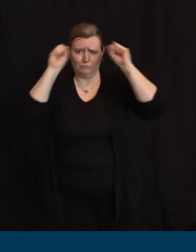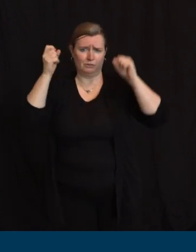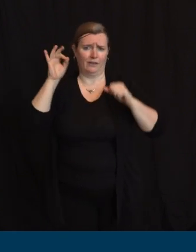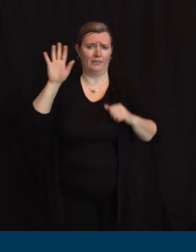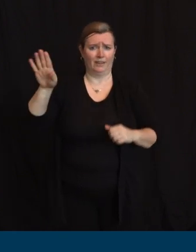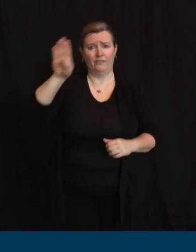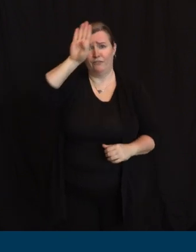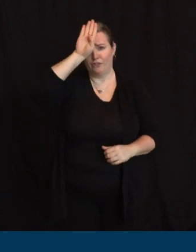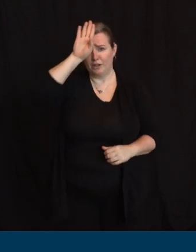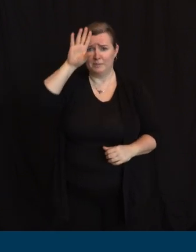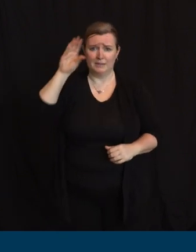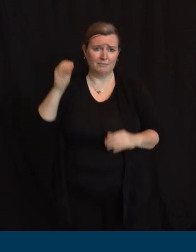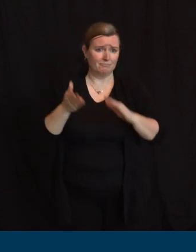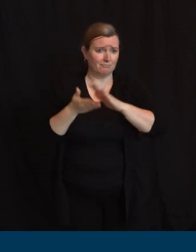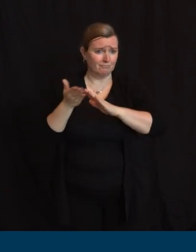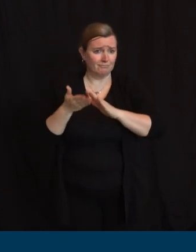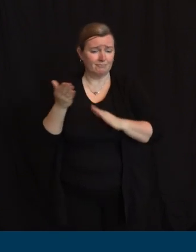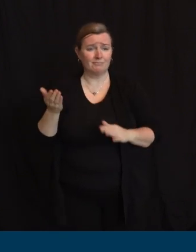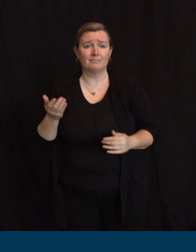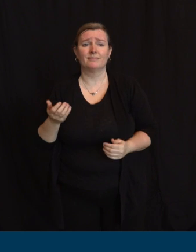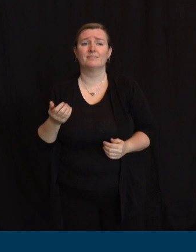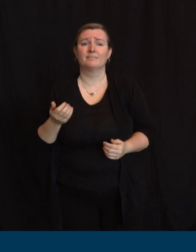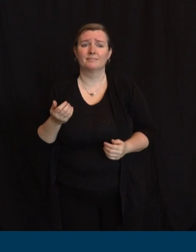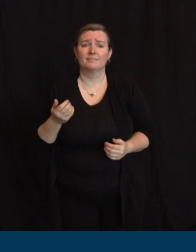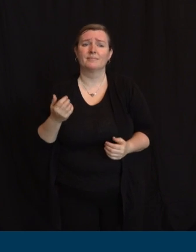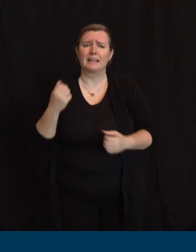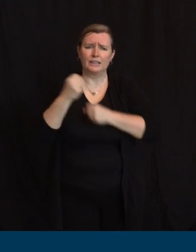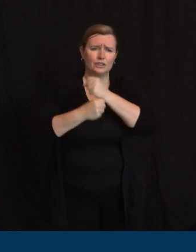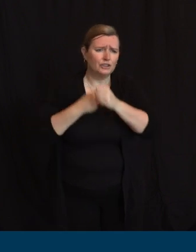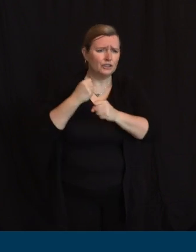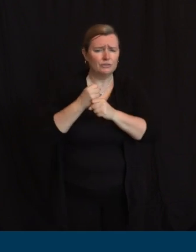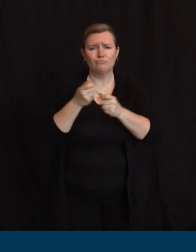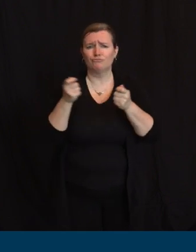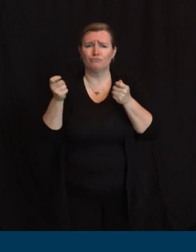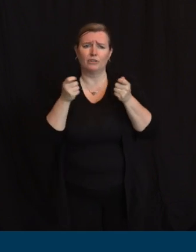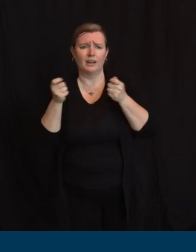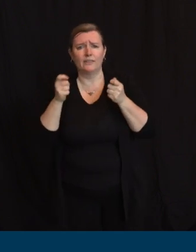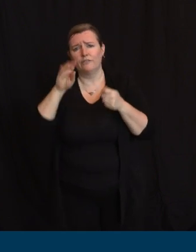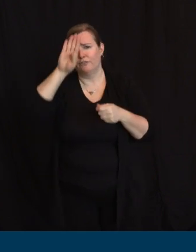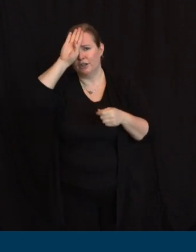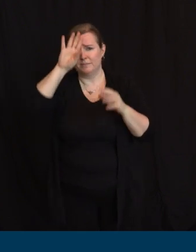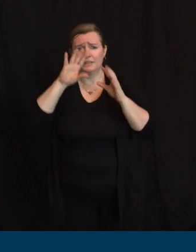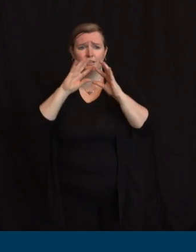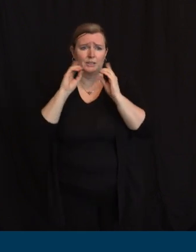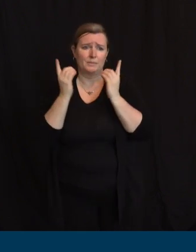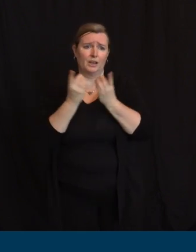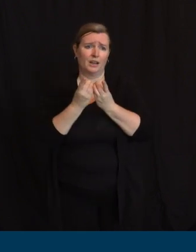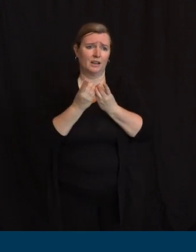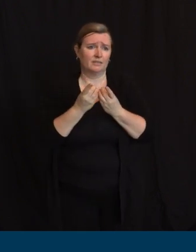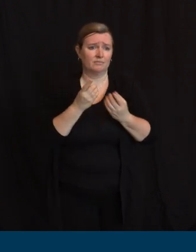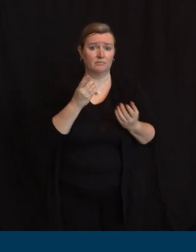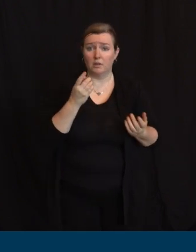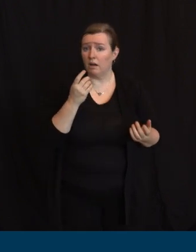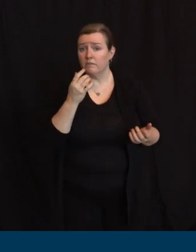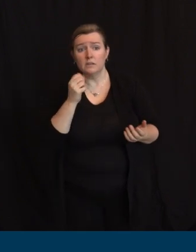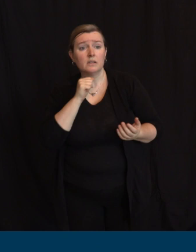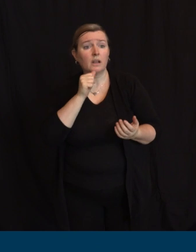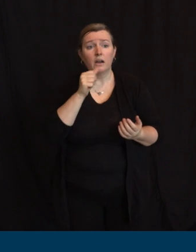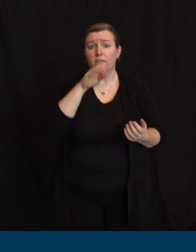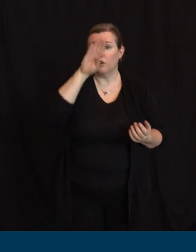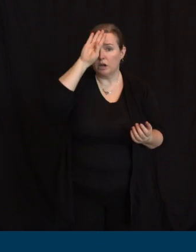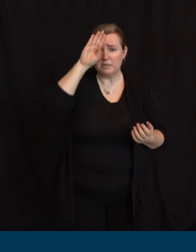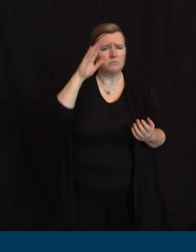years as president of the Little Falls Fire Department. When he wasn't at the firehouse or out fighting fires or tending